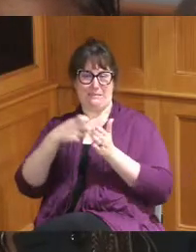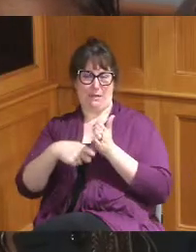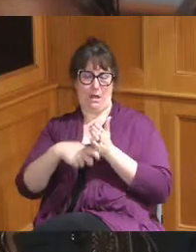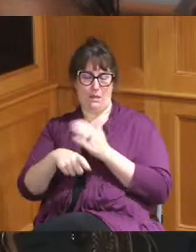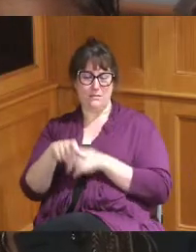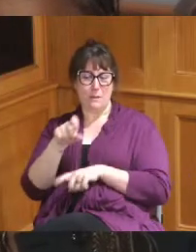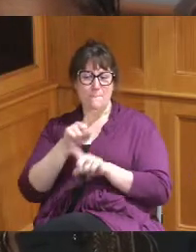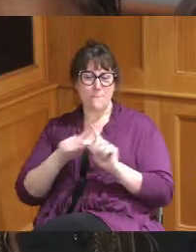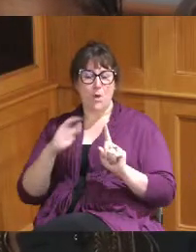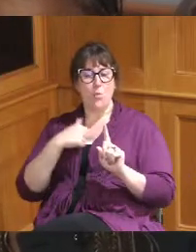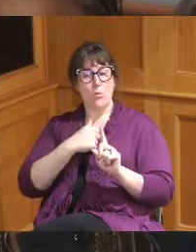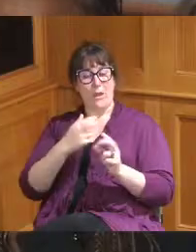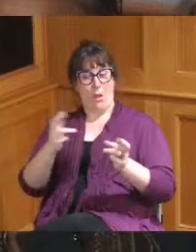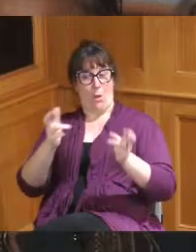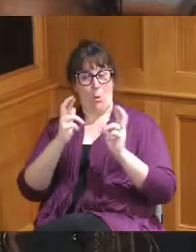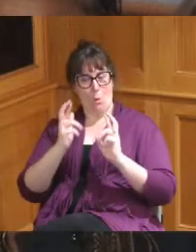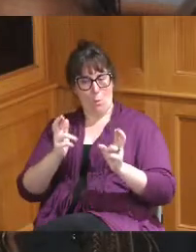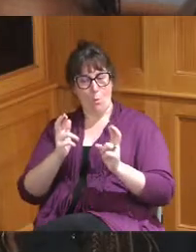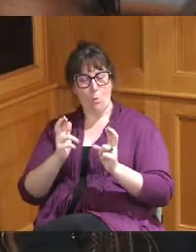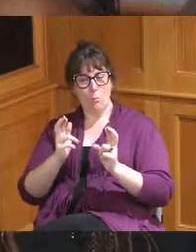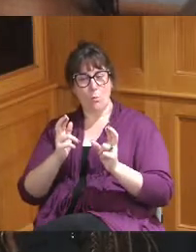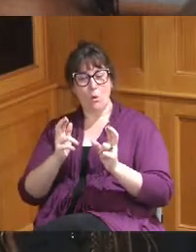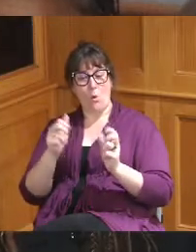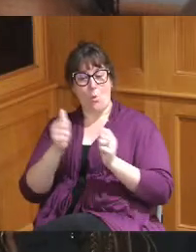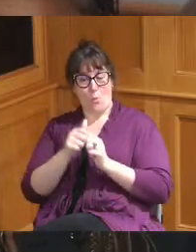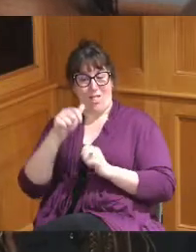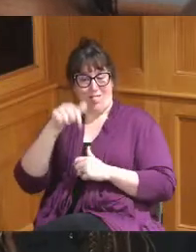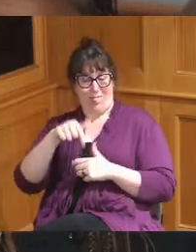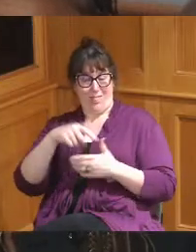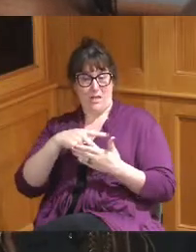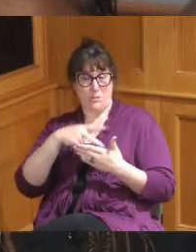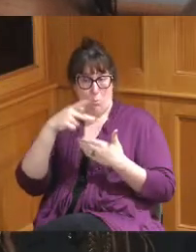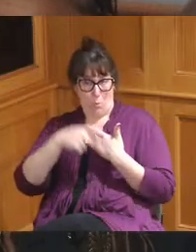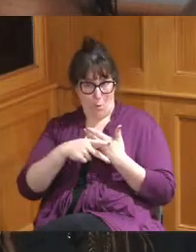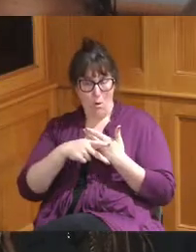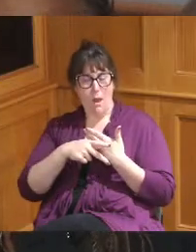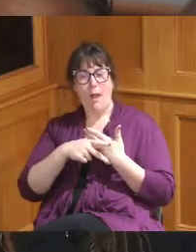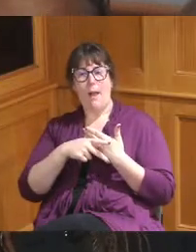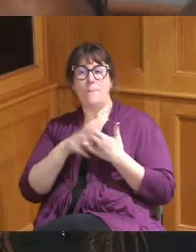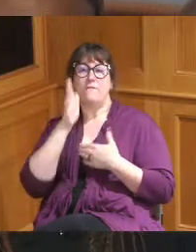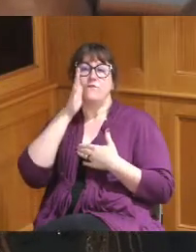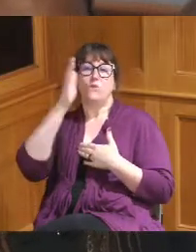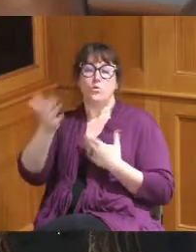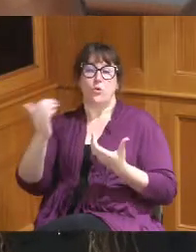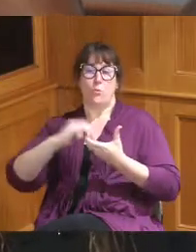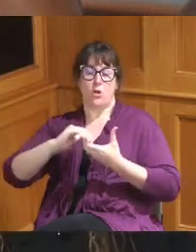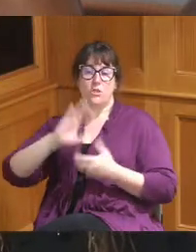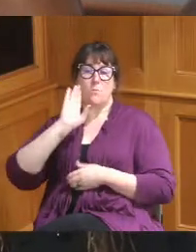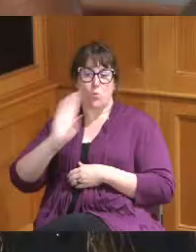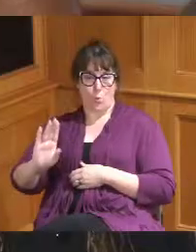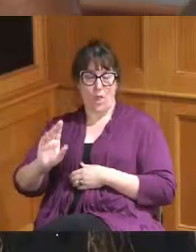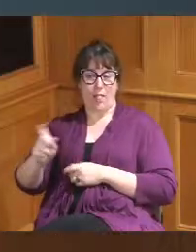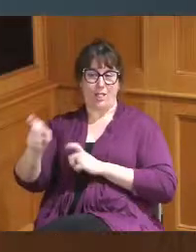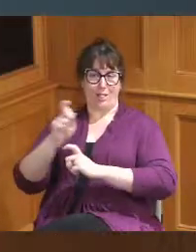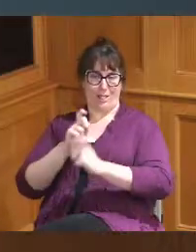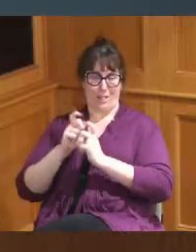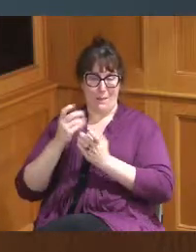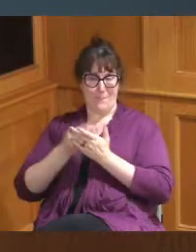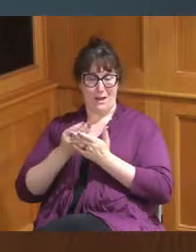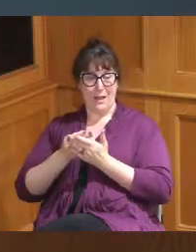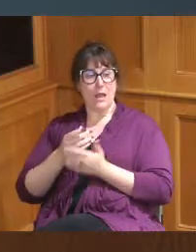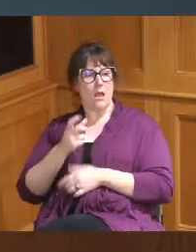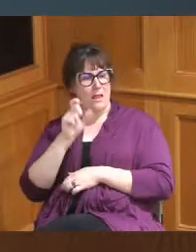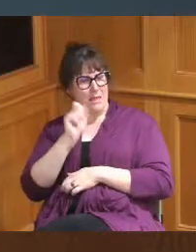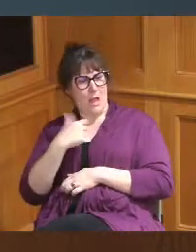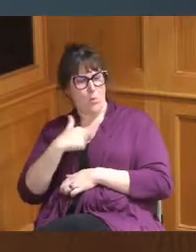We hope that the efficacy of the program will warrant future contributions. Yeah, thank you. I just want to make sure it's on our radar